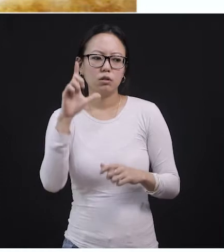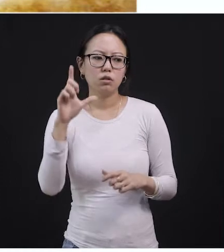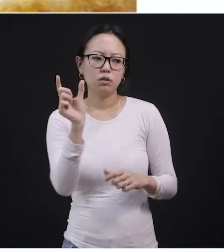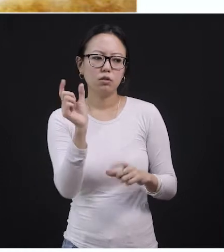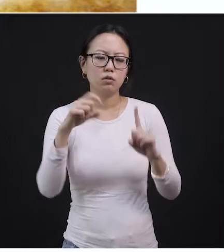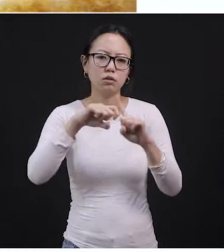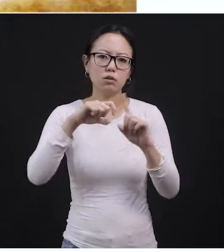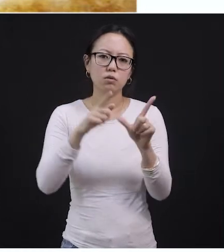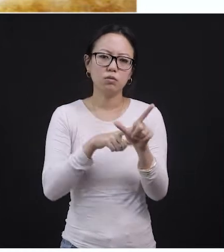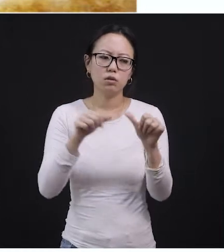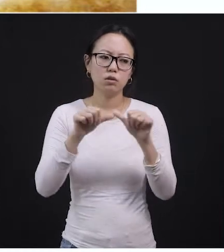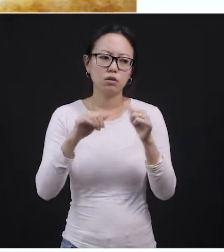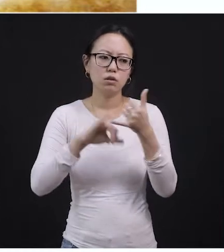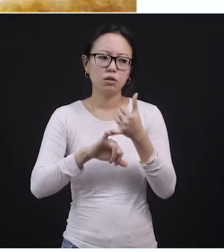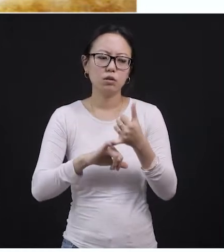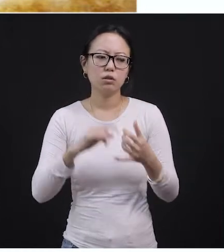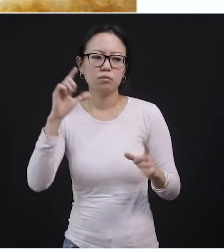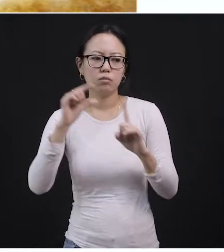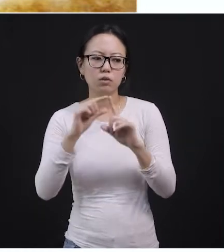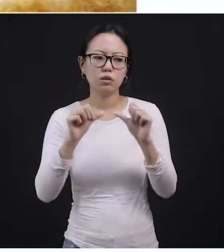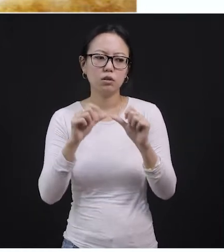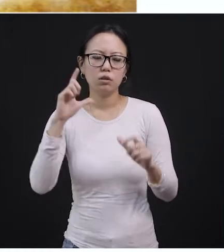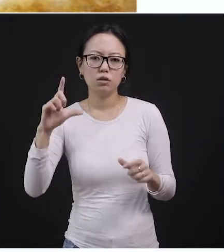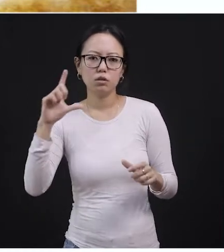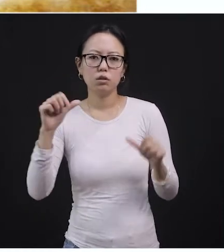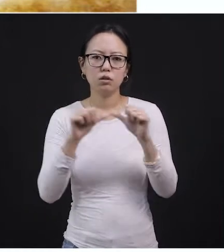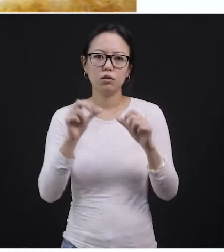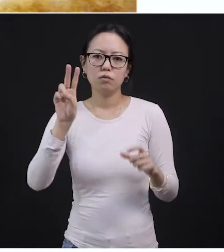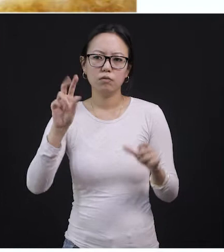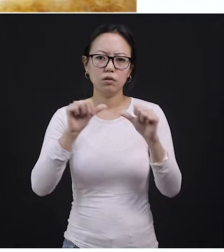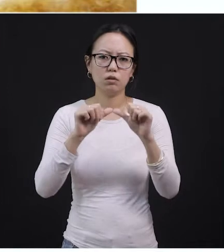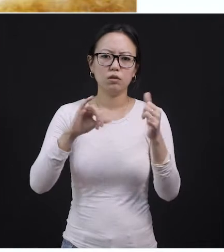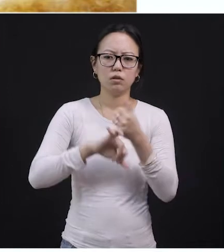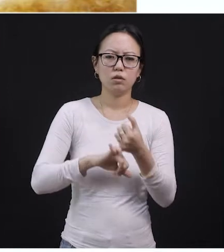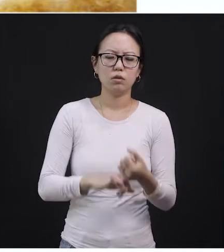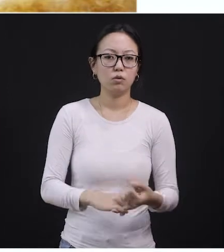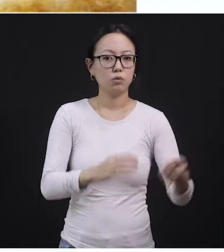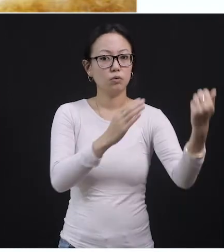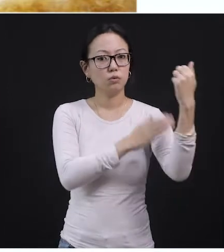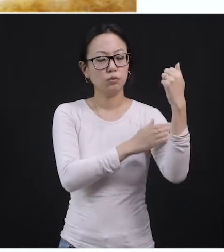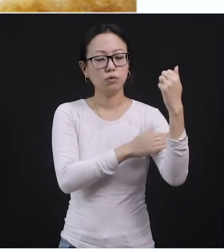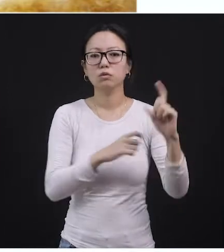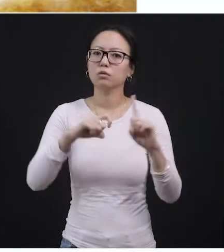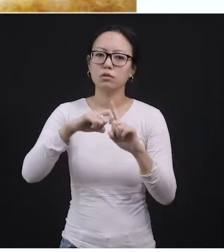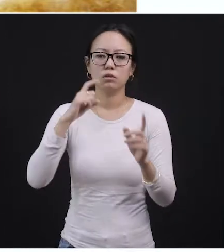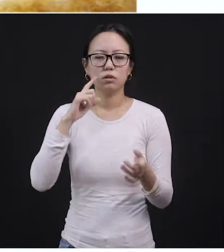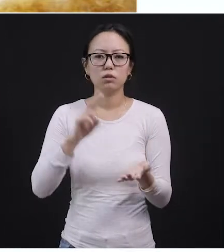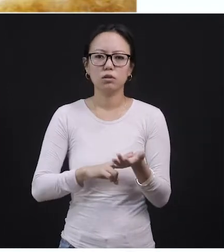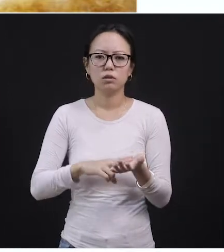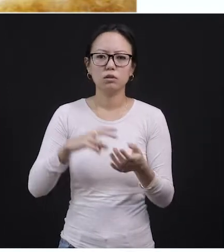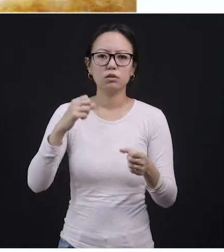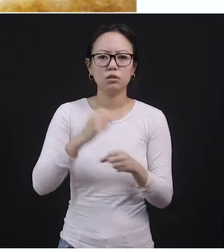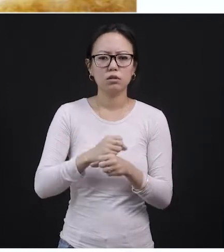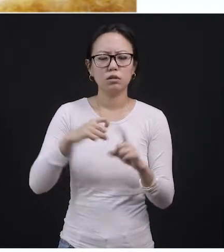strong kingdom that time, all right? However, there are no such accounts of Harsha being enemy